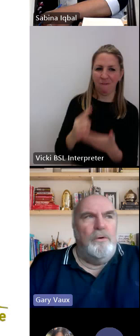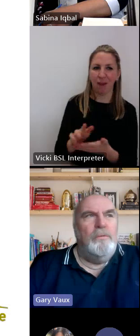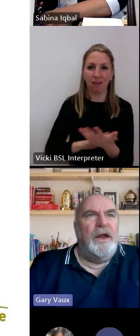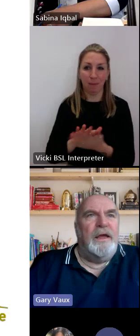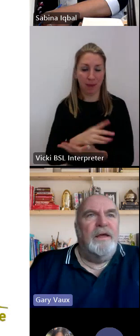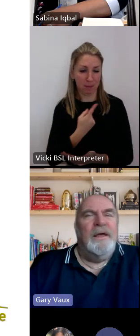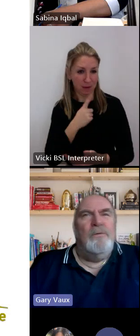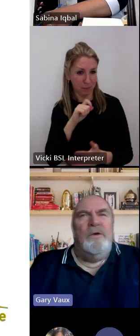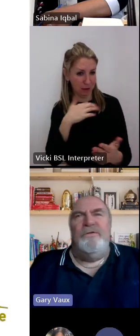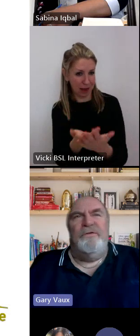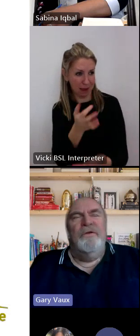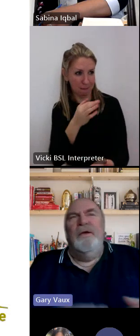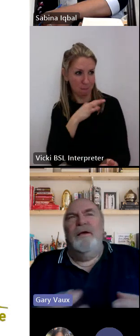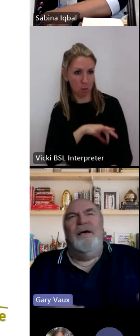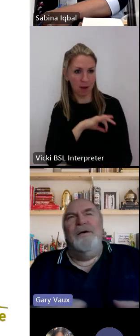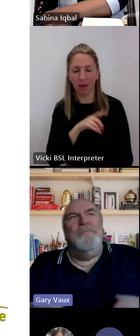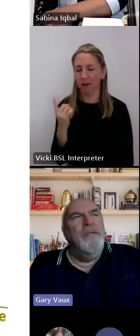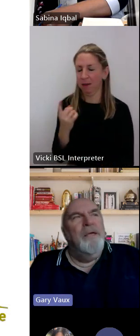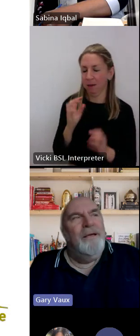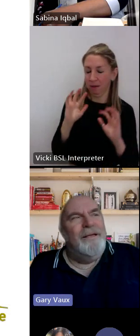could get more money. It was